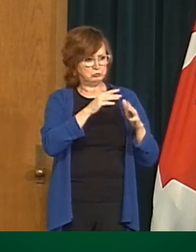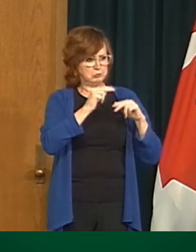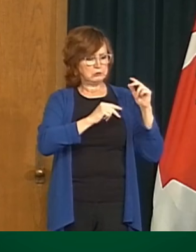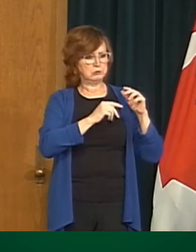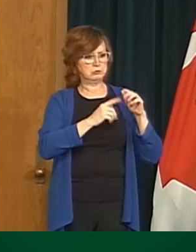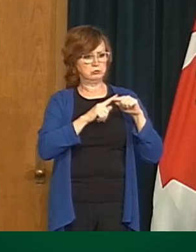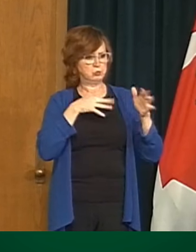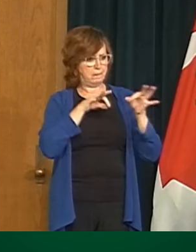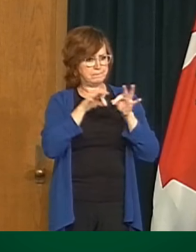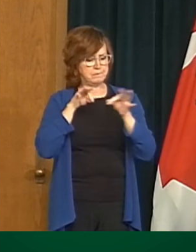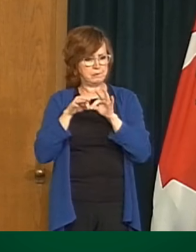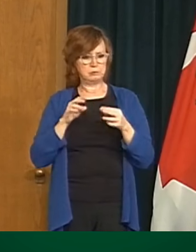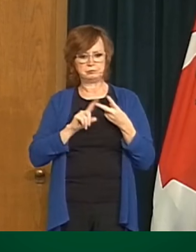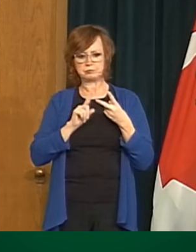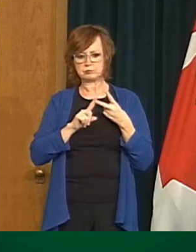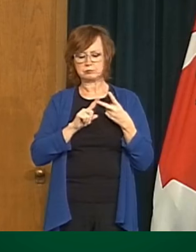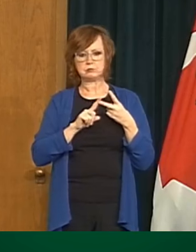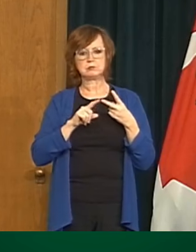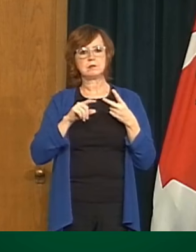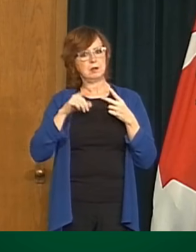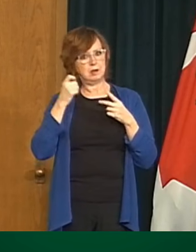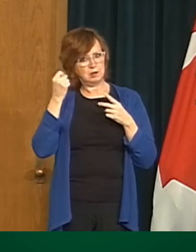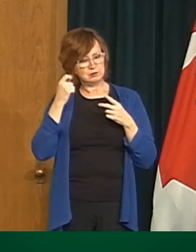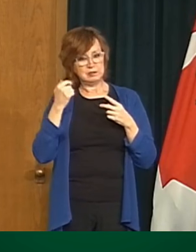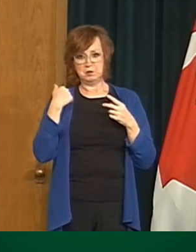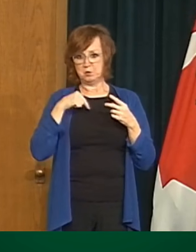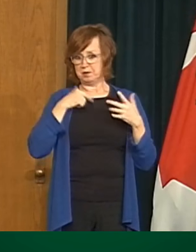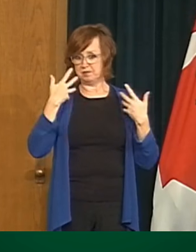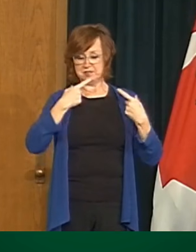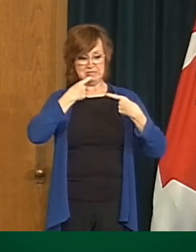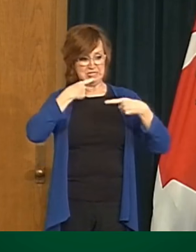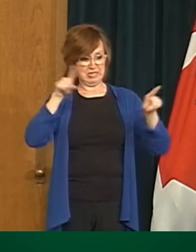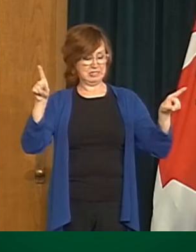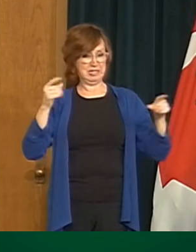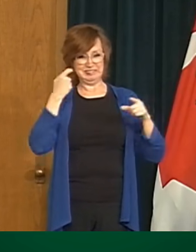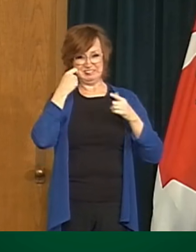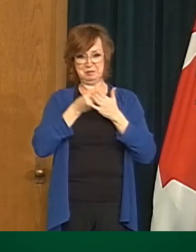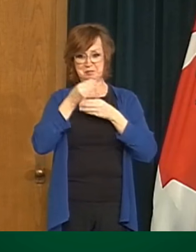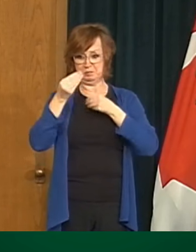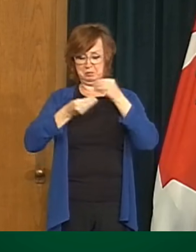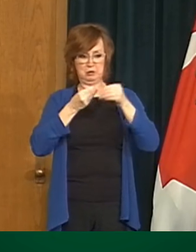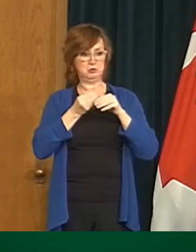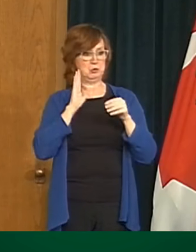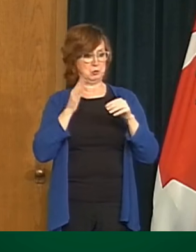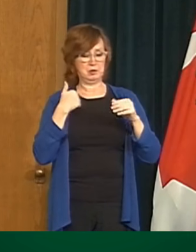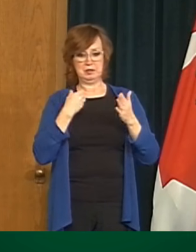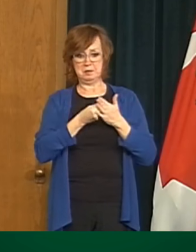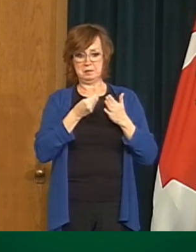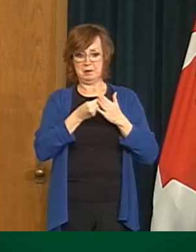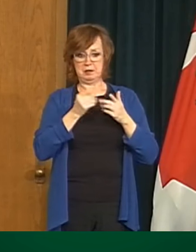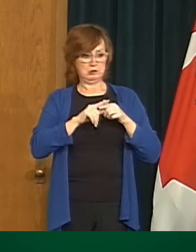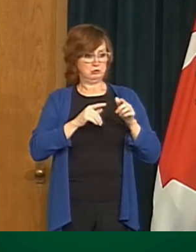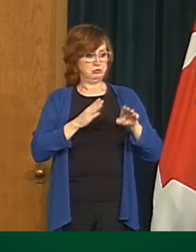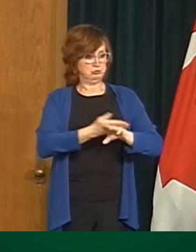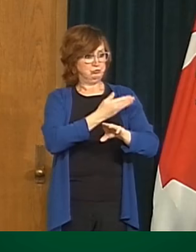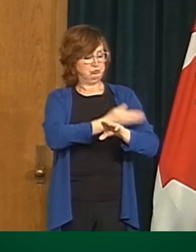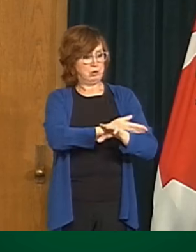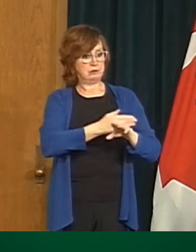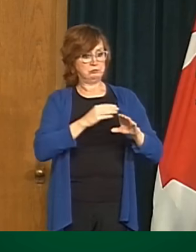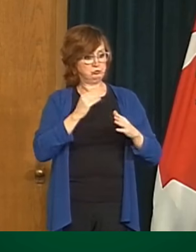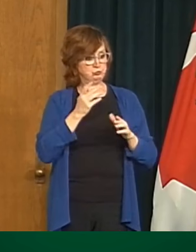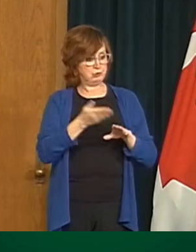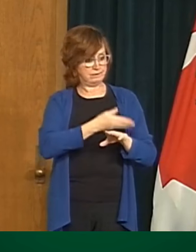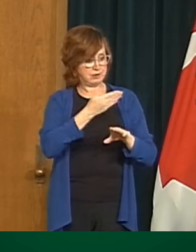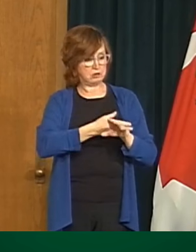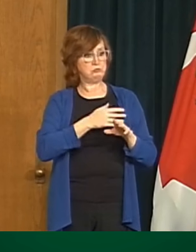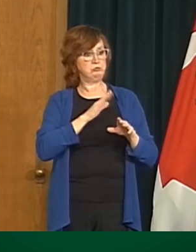executive government capital investment that was already announced in this year's estimates, and over and above the